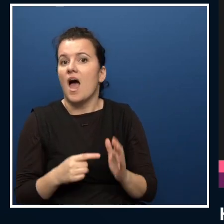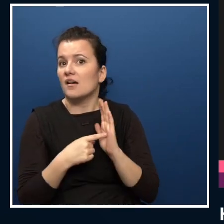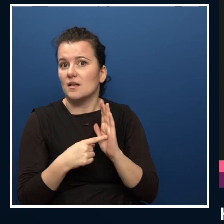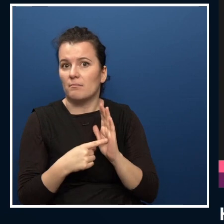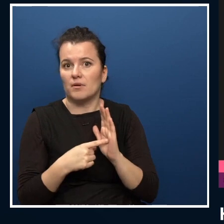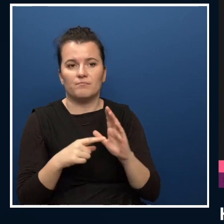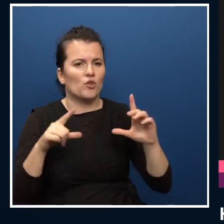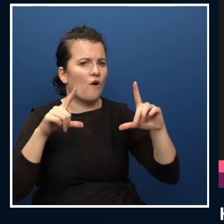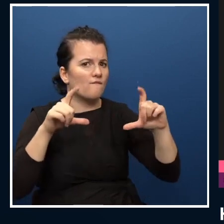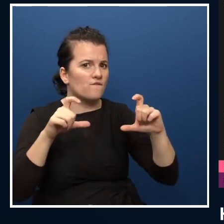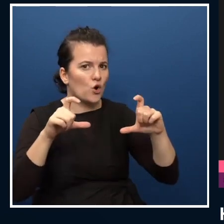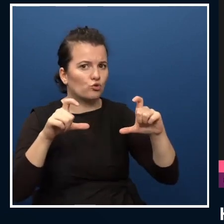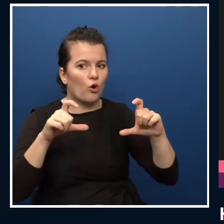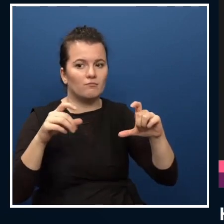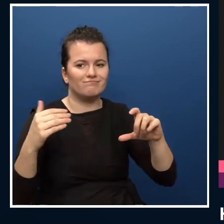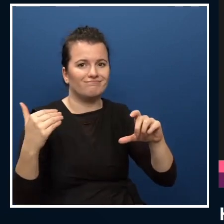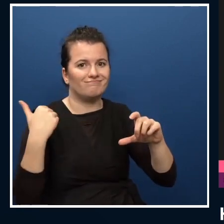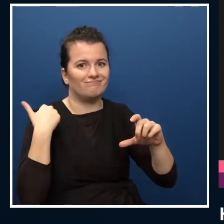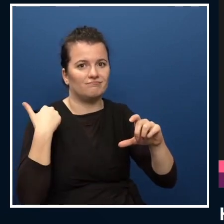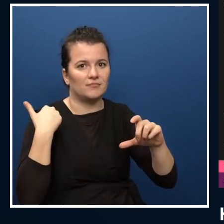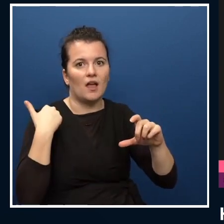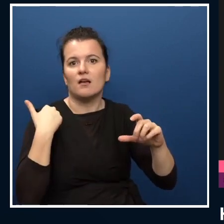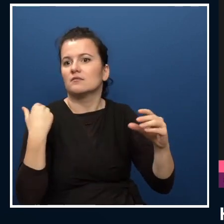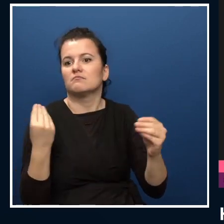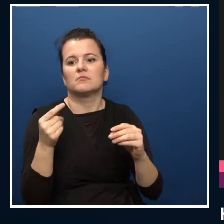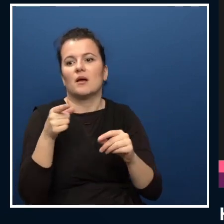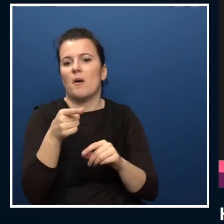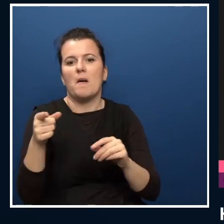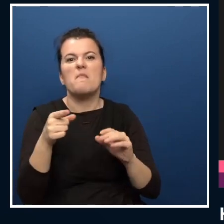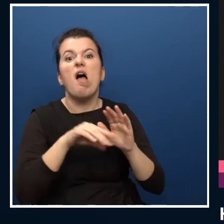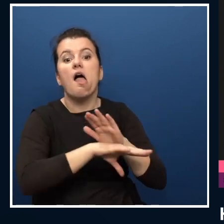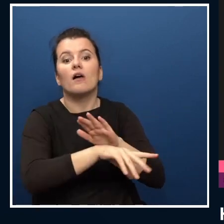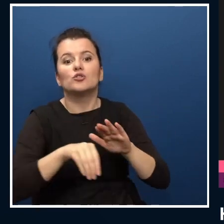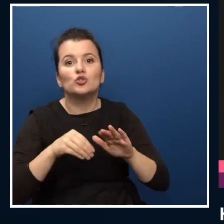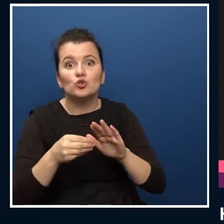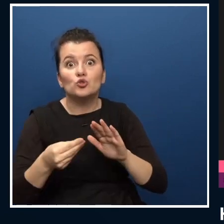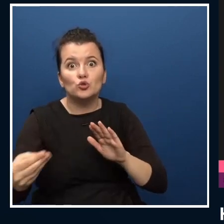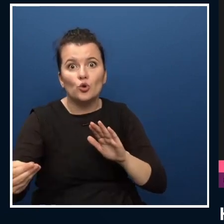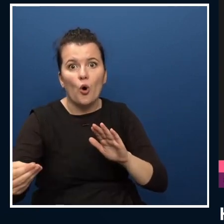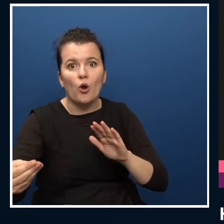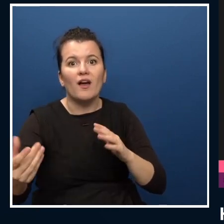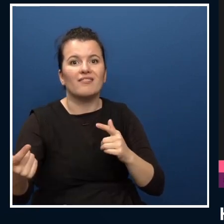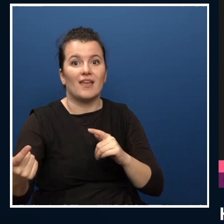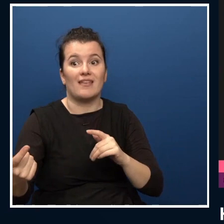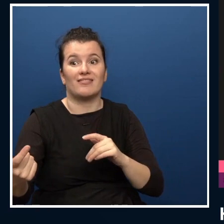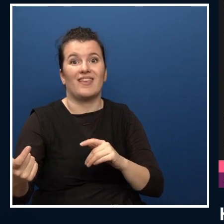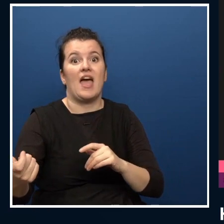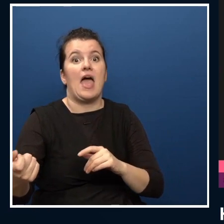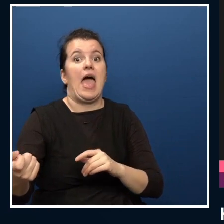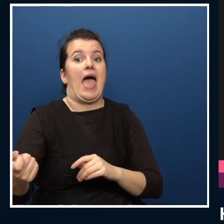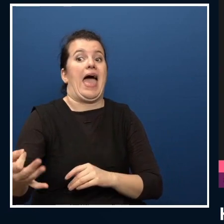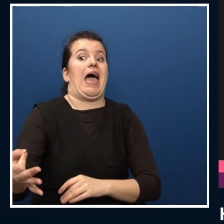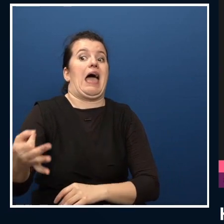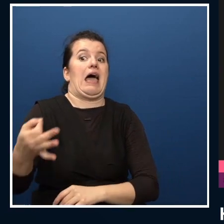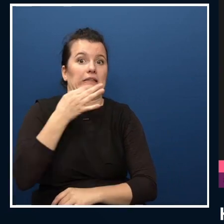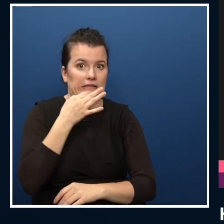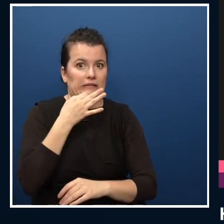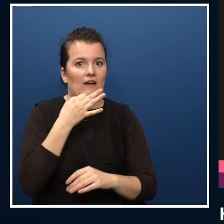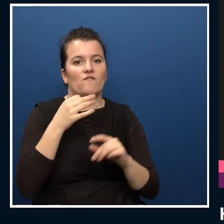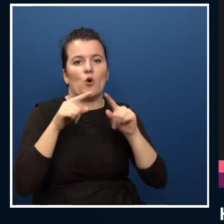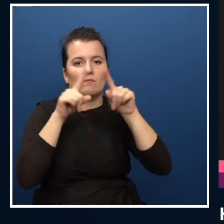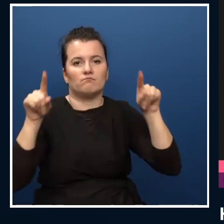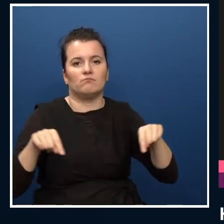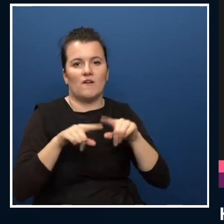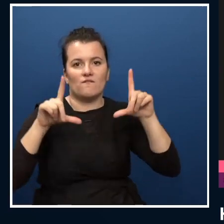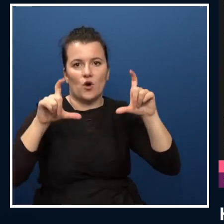of these evil people, they will end up with my text but with all of the images replaced